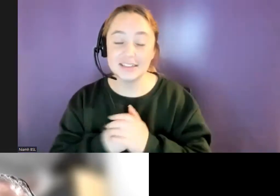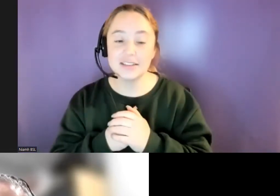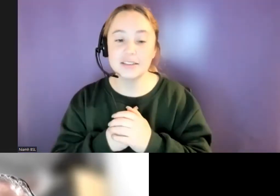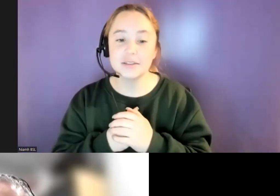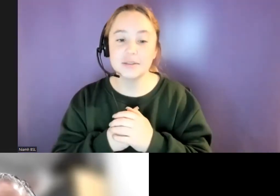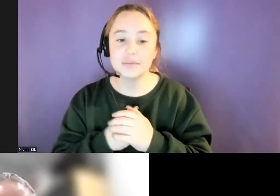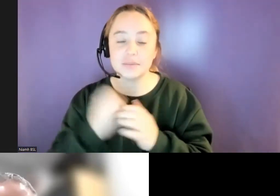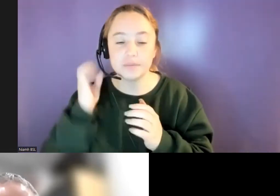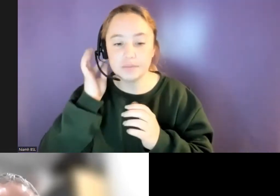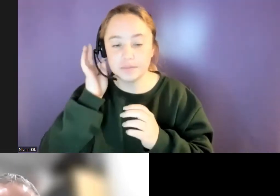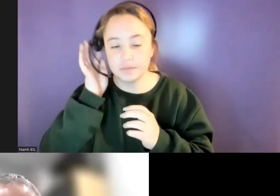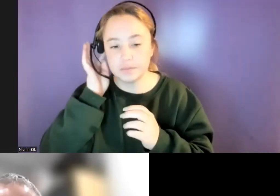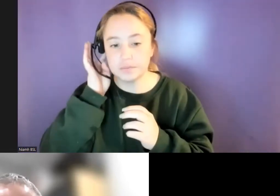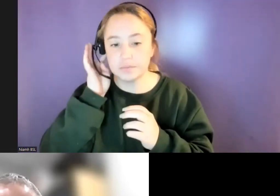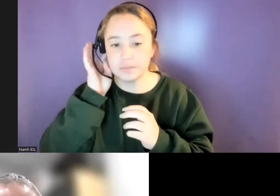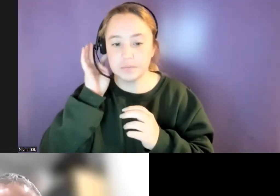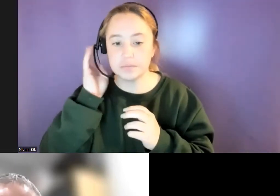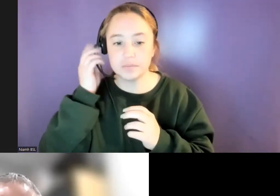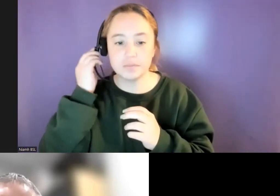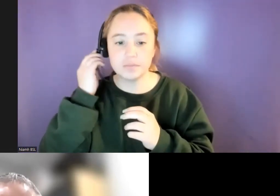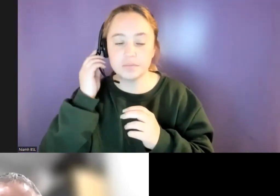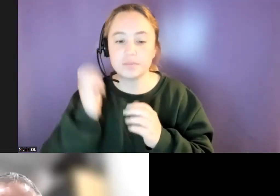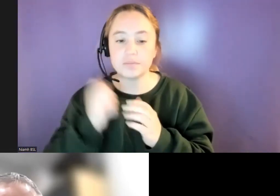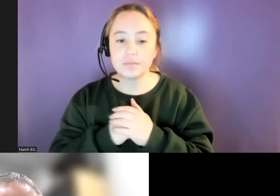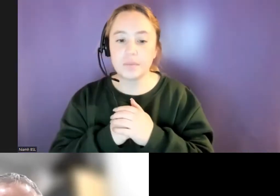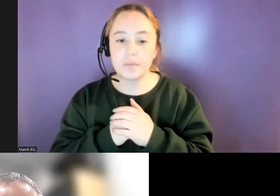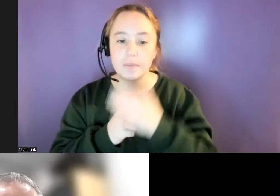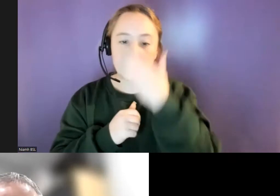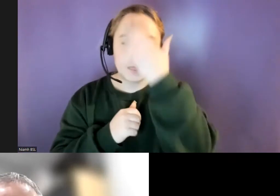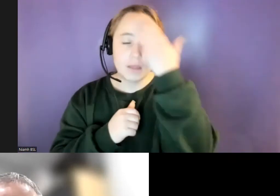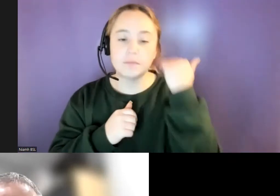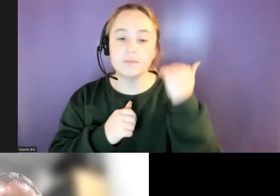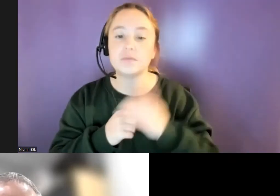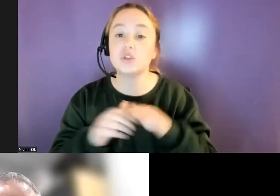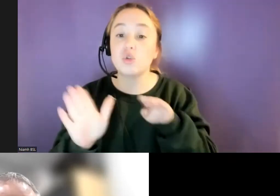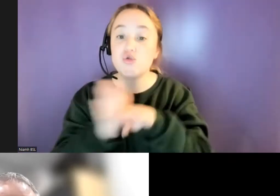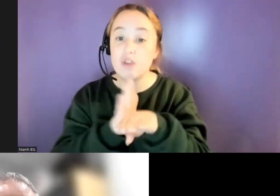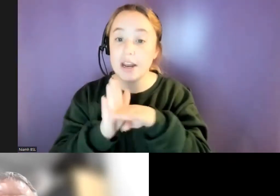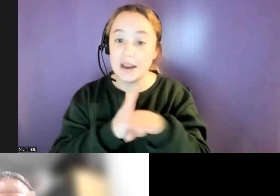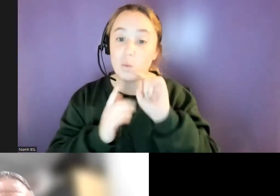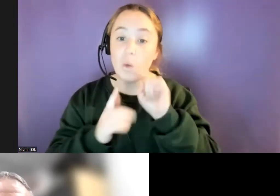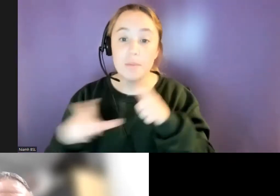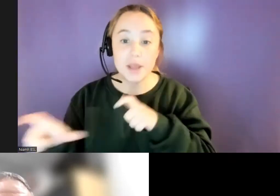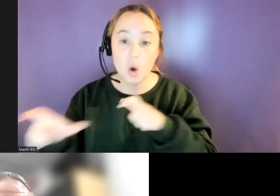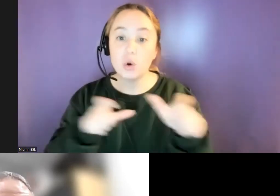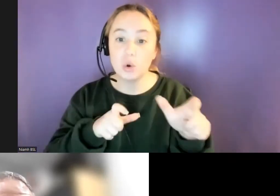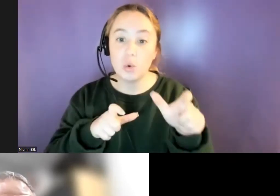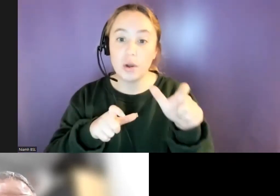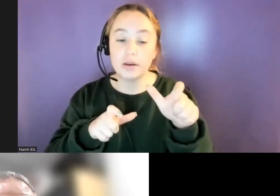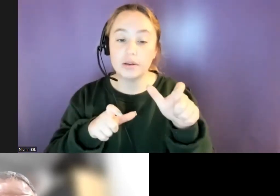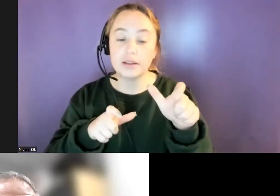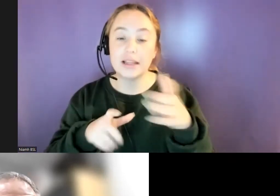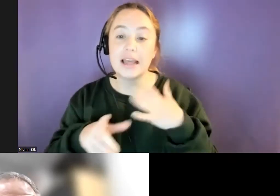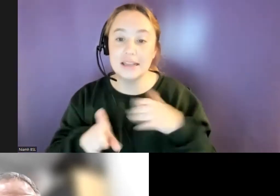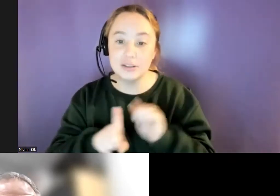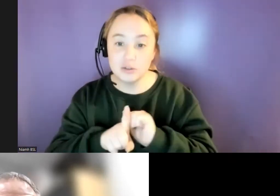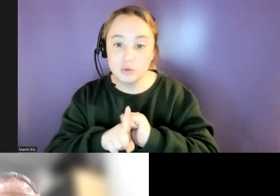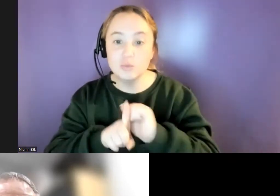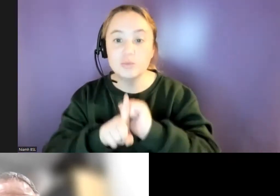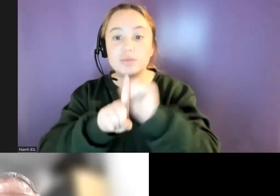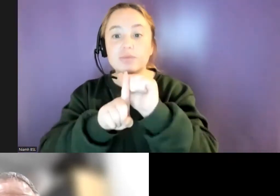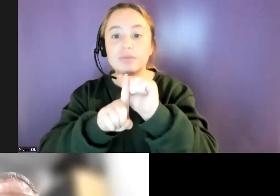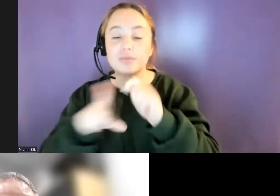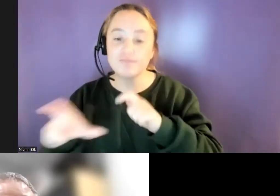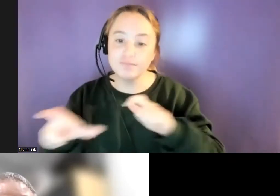we want to keep the training. The training will be ongoing, and we need to keep refreshing it. And we're